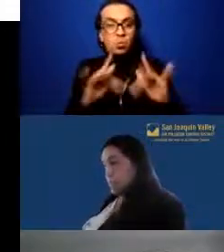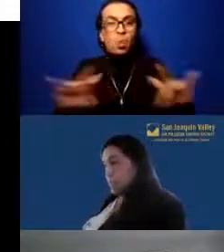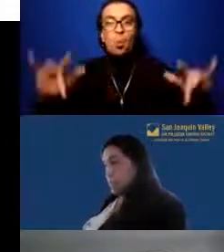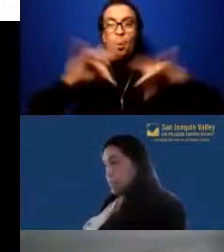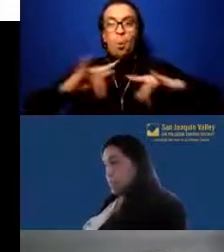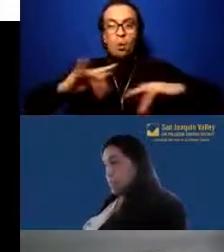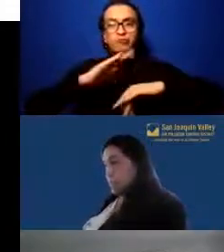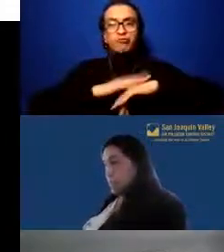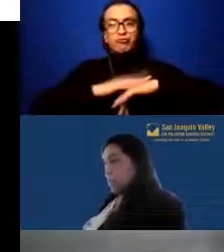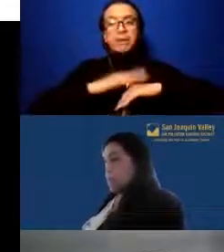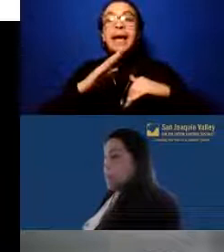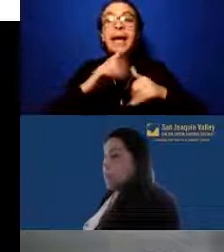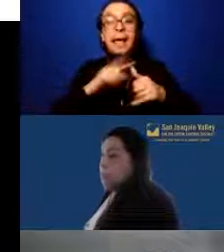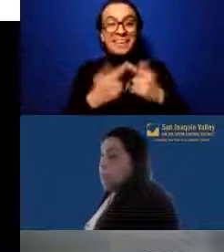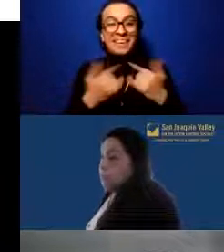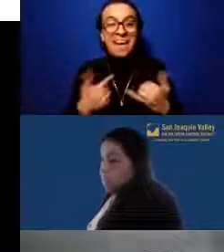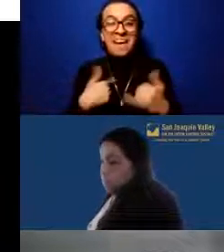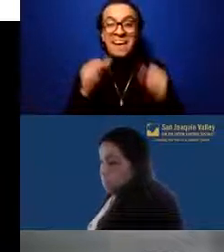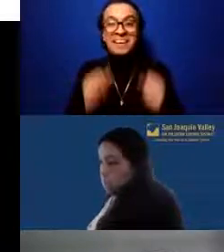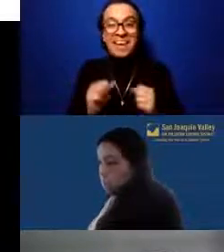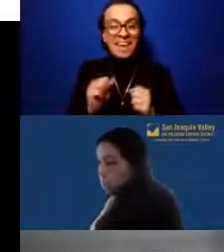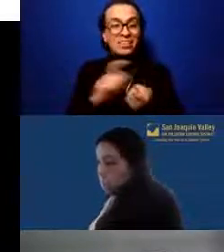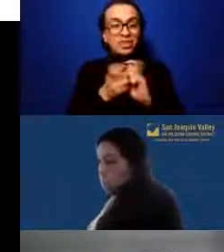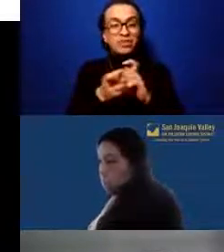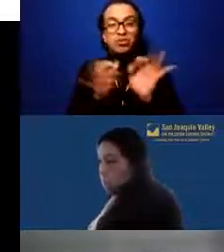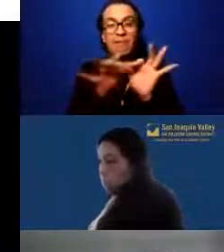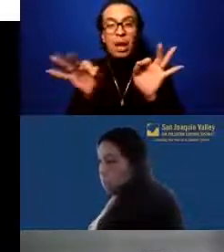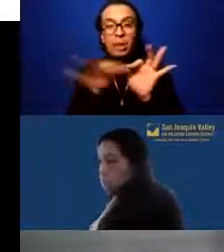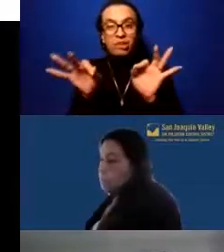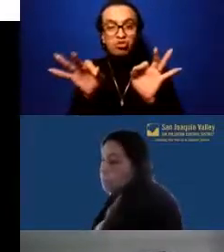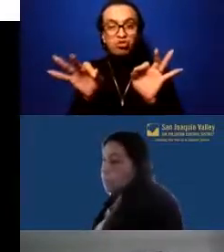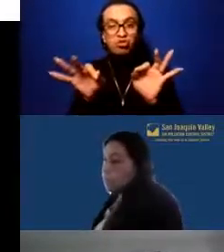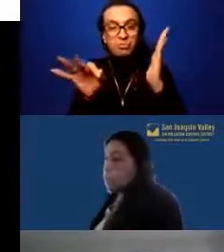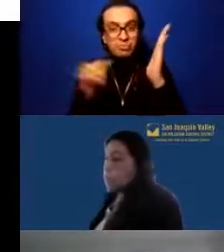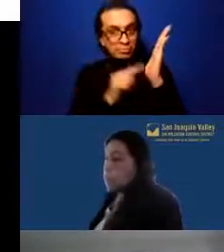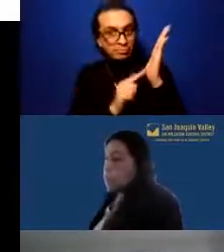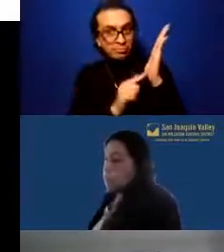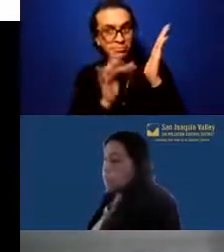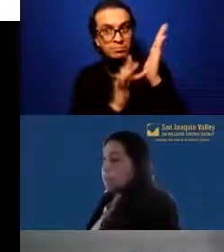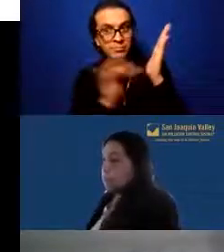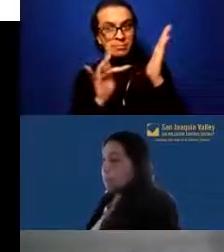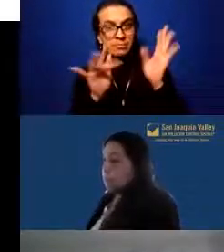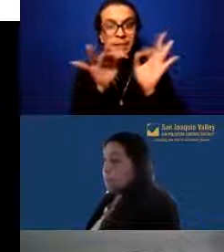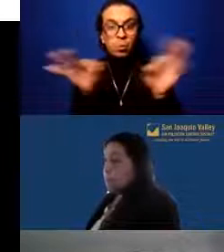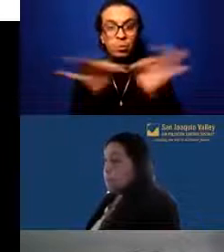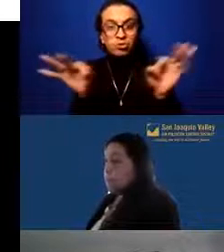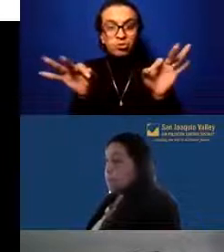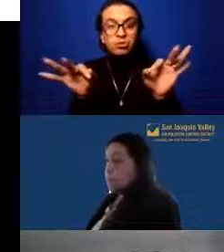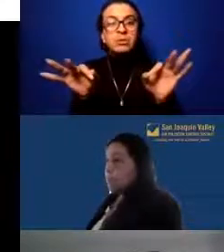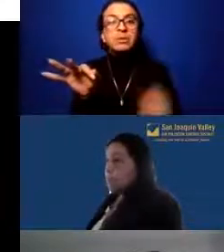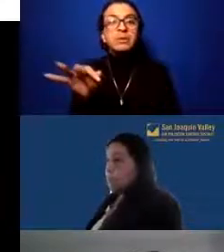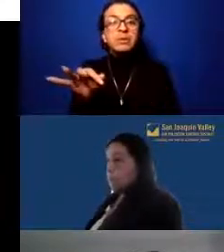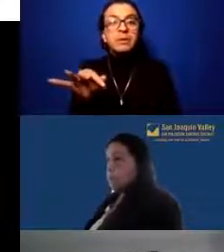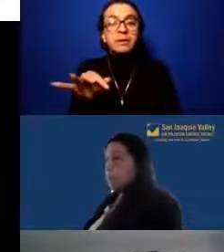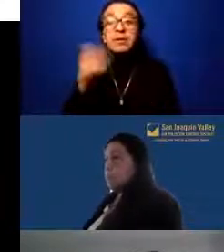this moment, we can select the different languages that we have available. You would like to select that button where it